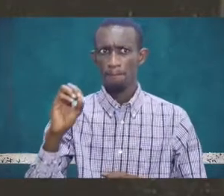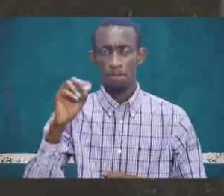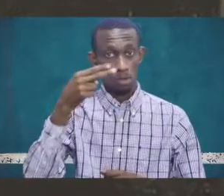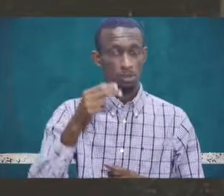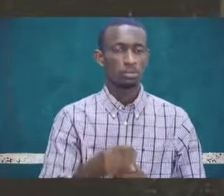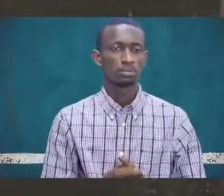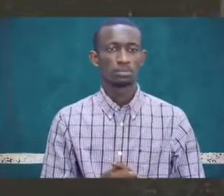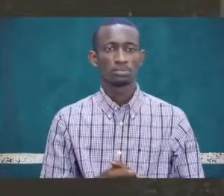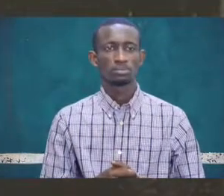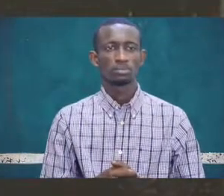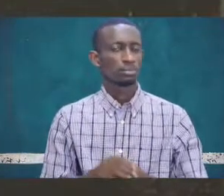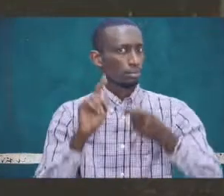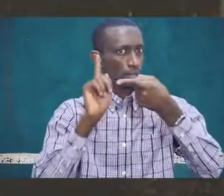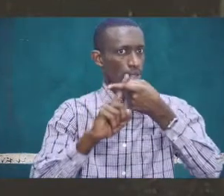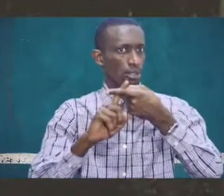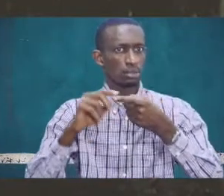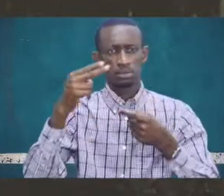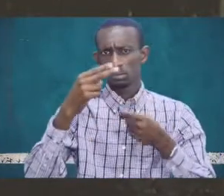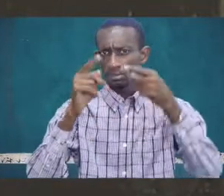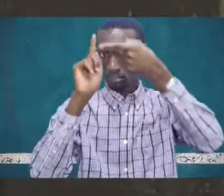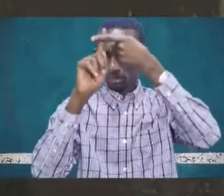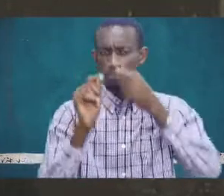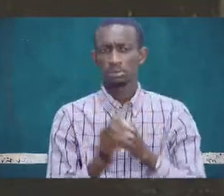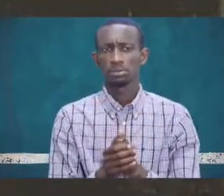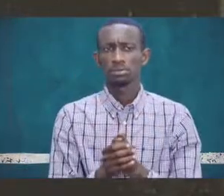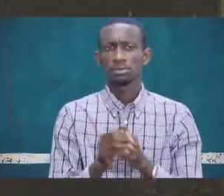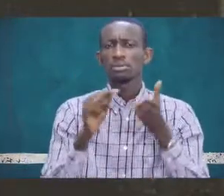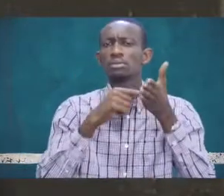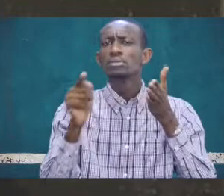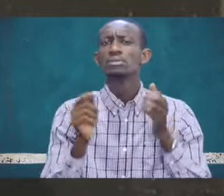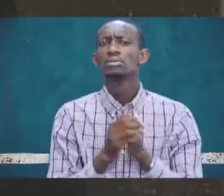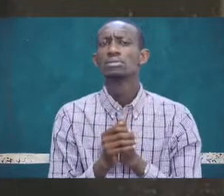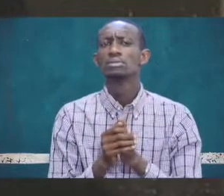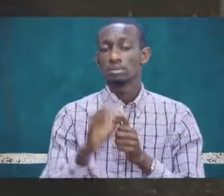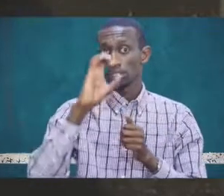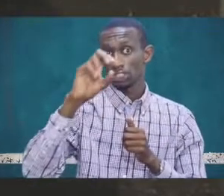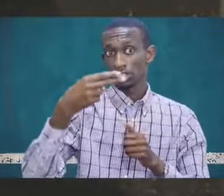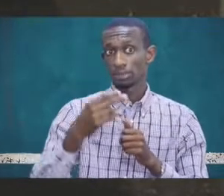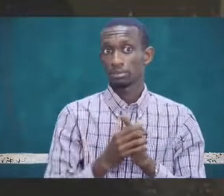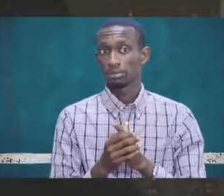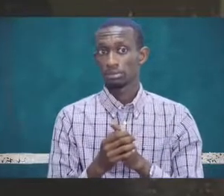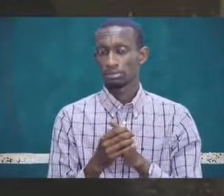CH3COOH, and then plus the hydrogen ion. This one will produce